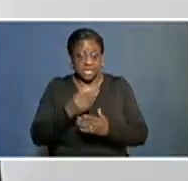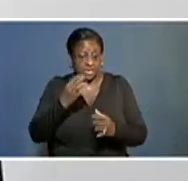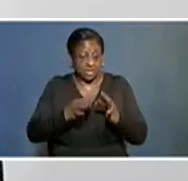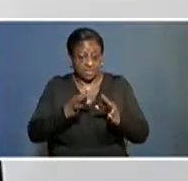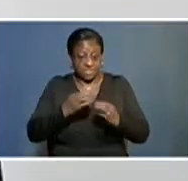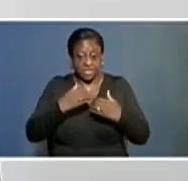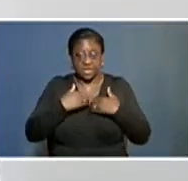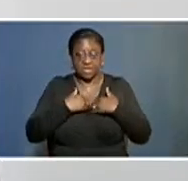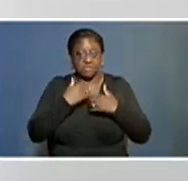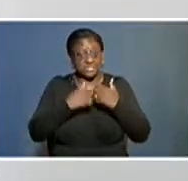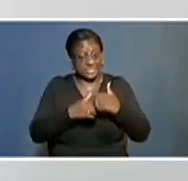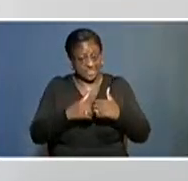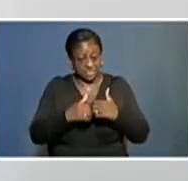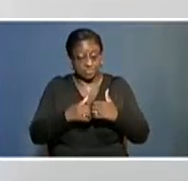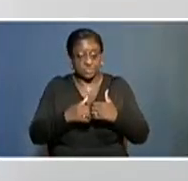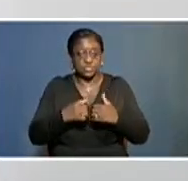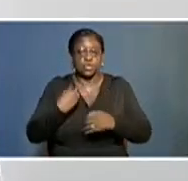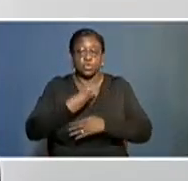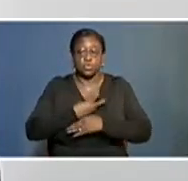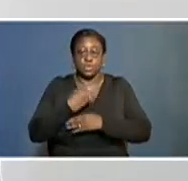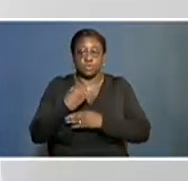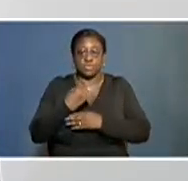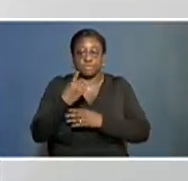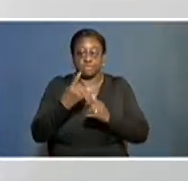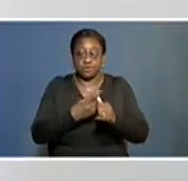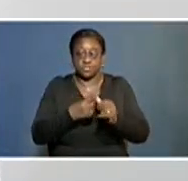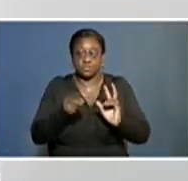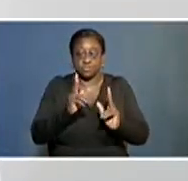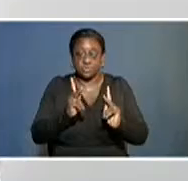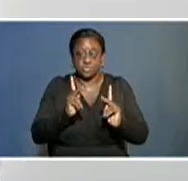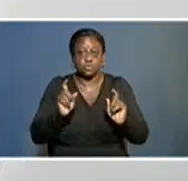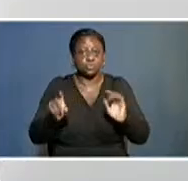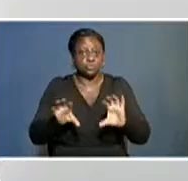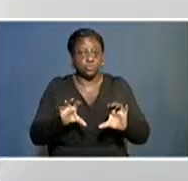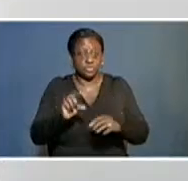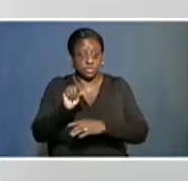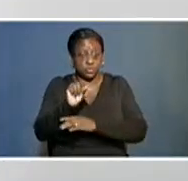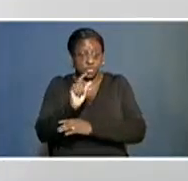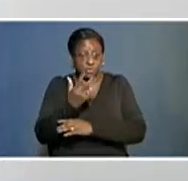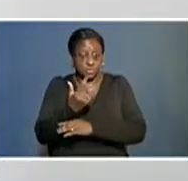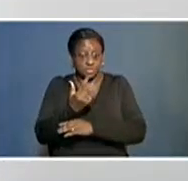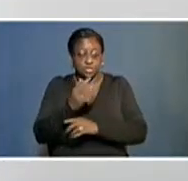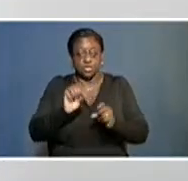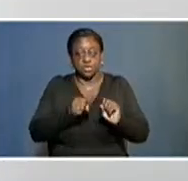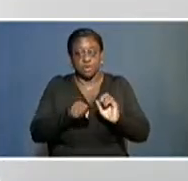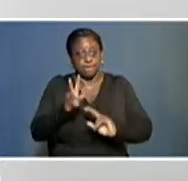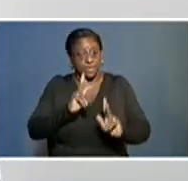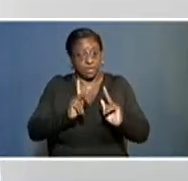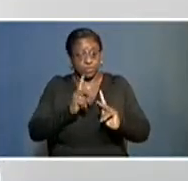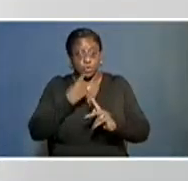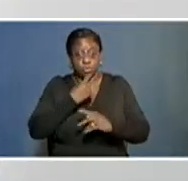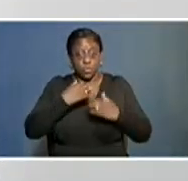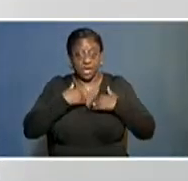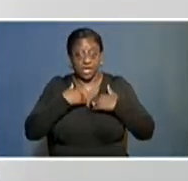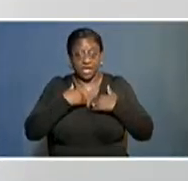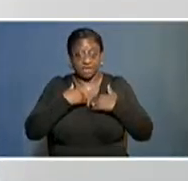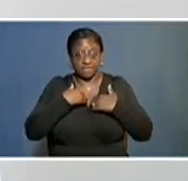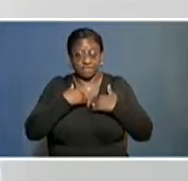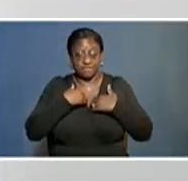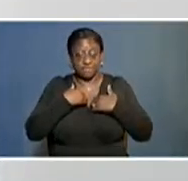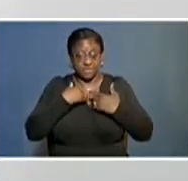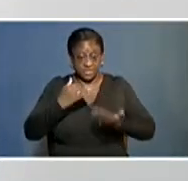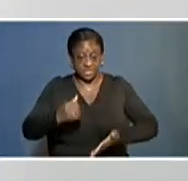having symptoms. We were one of the first Caribbean countries to do that in 2015. And so the number of persons on treatment in 2021 was